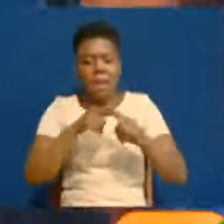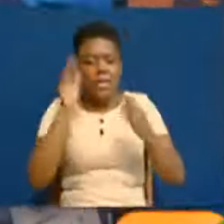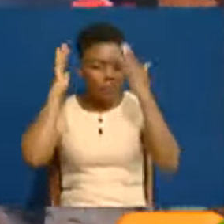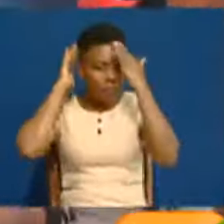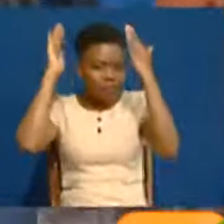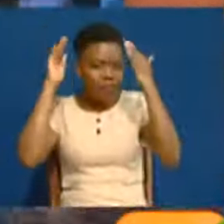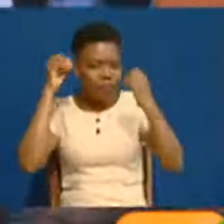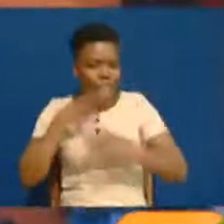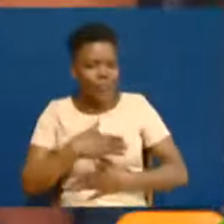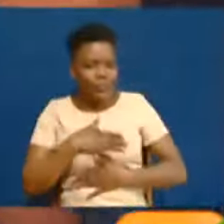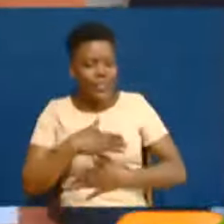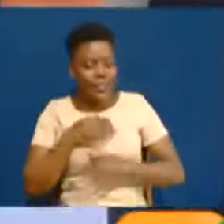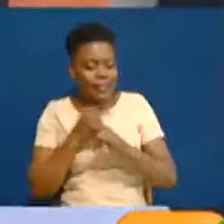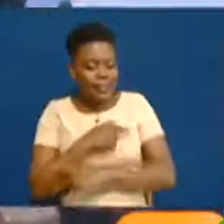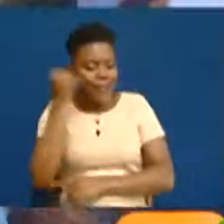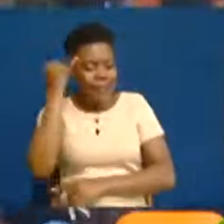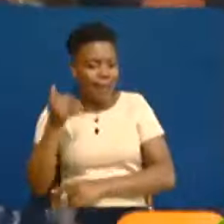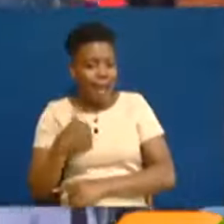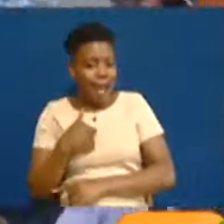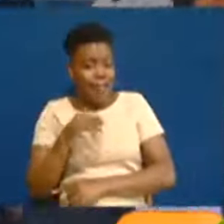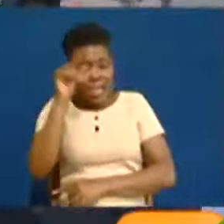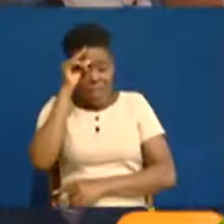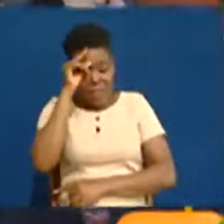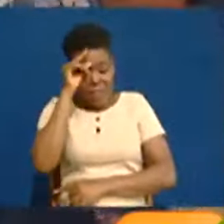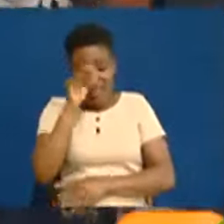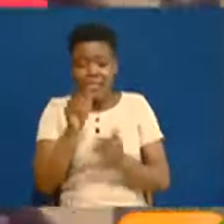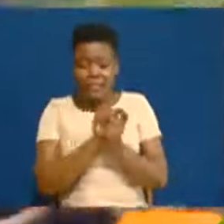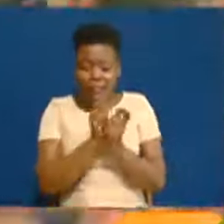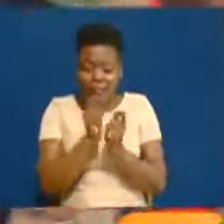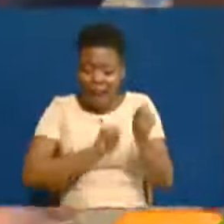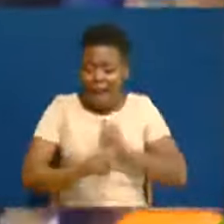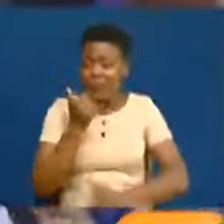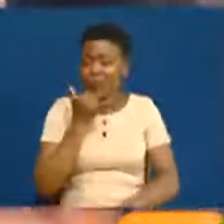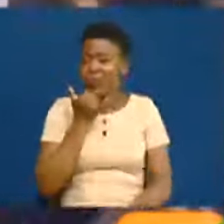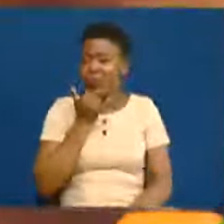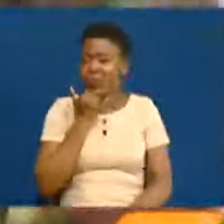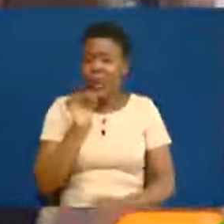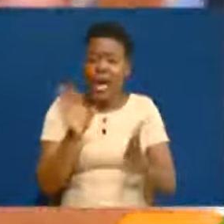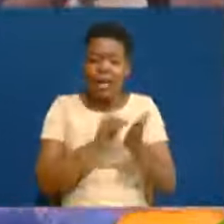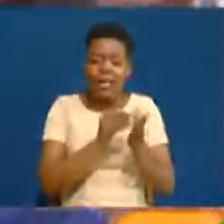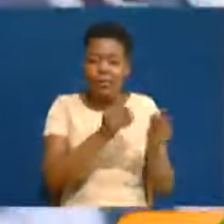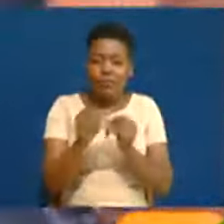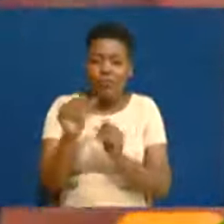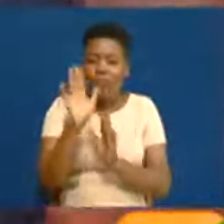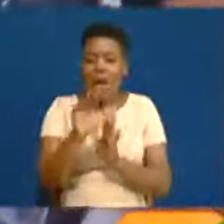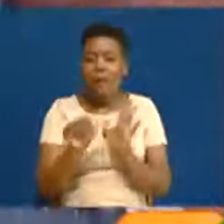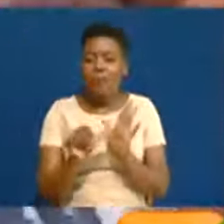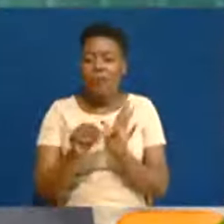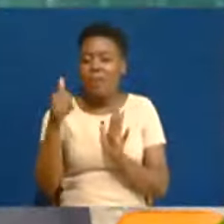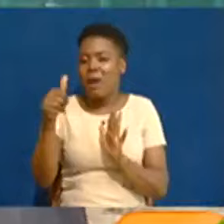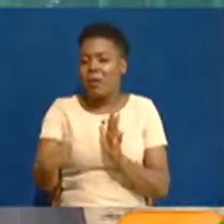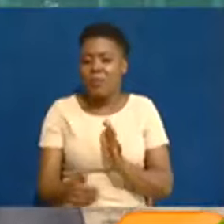the administration is taking in addressing issues raised by anti-government protesters, particularly when it comes to the country's